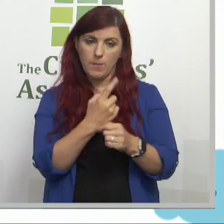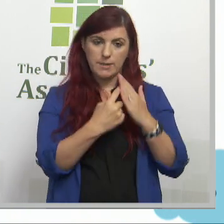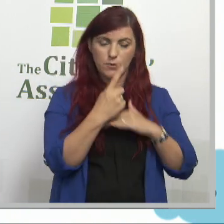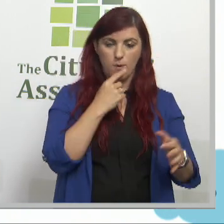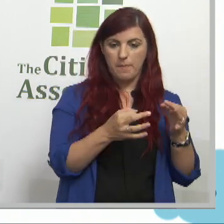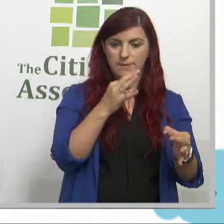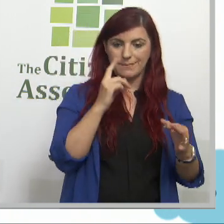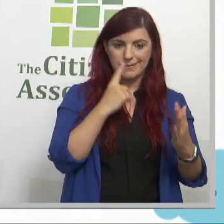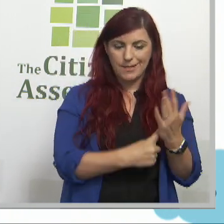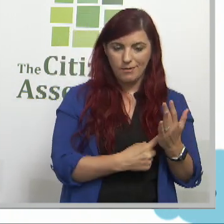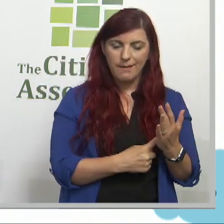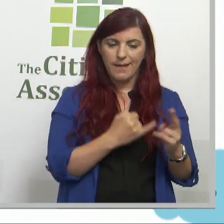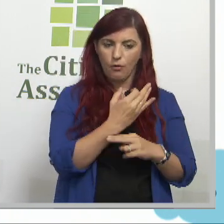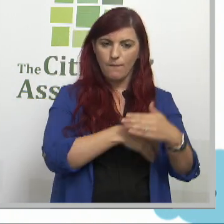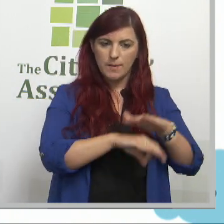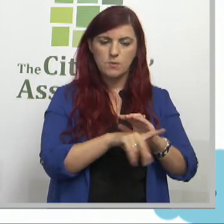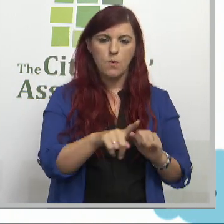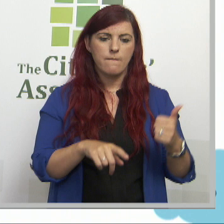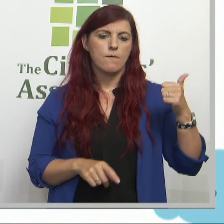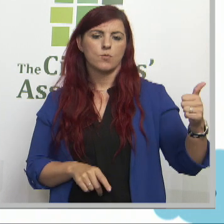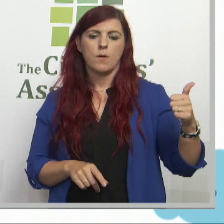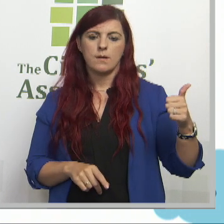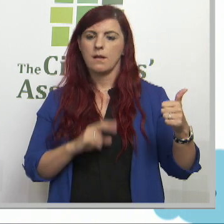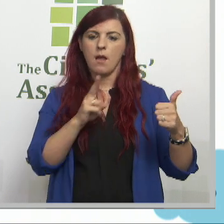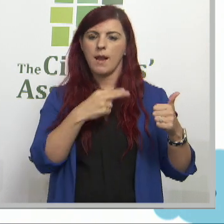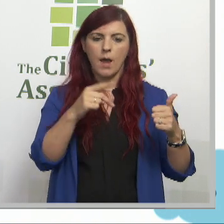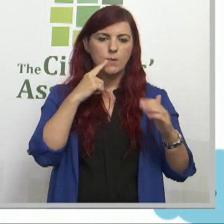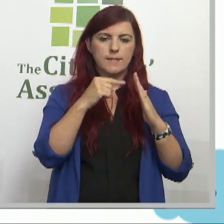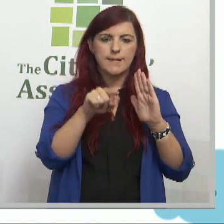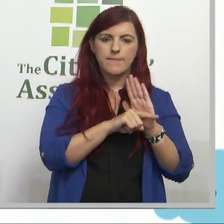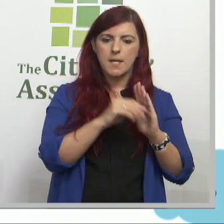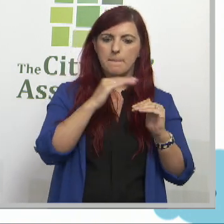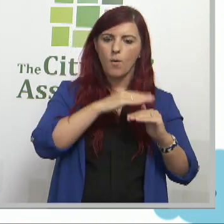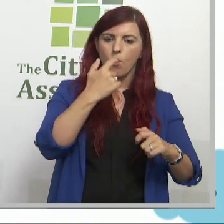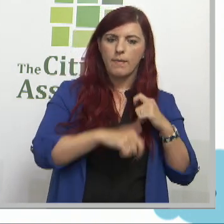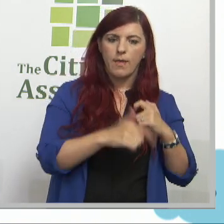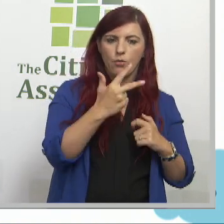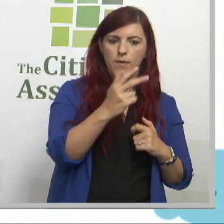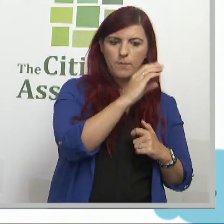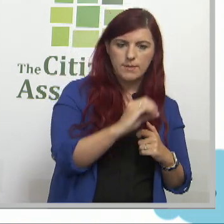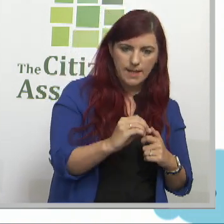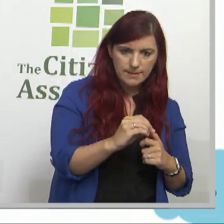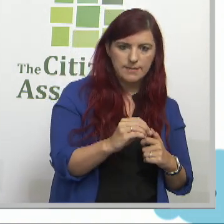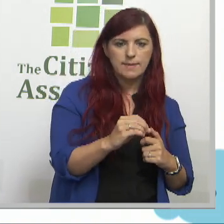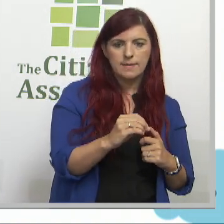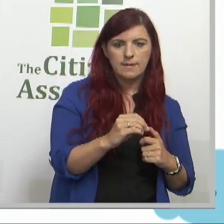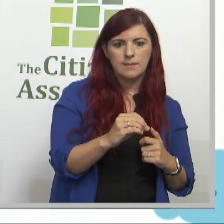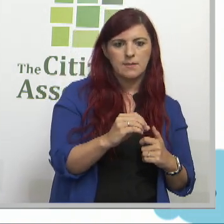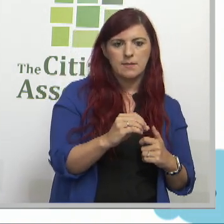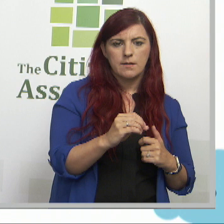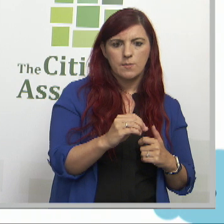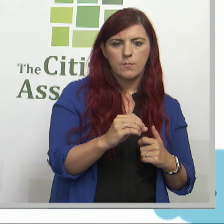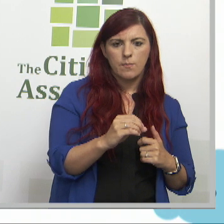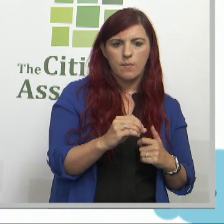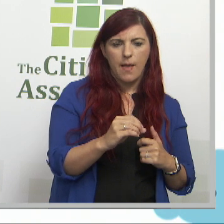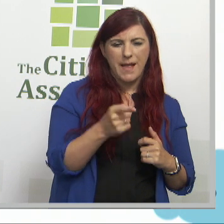And the first set of rules were very simple things. You can't run a deficit bigger than 3%, debt bigger than 60%. And they turned out to be way too